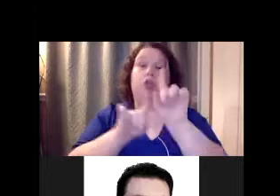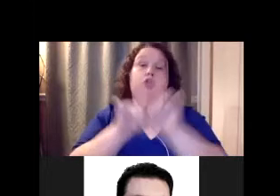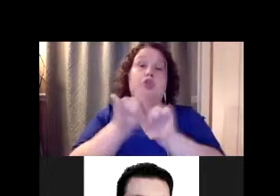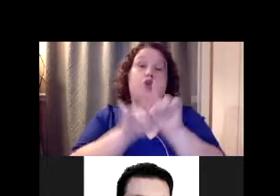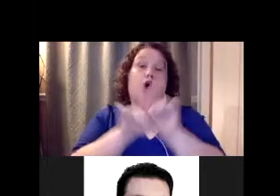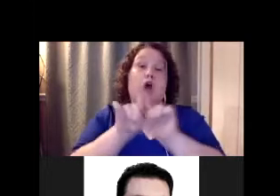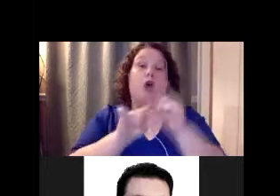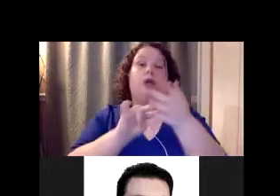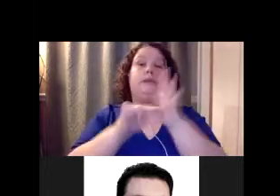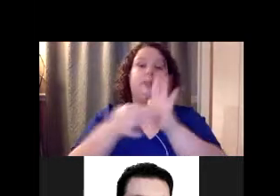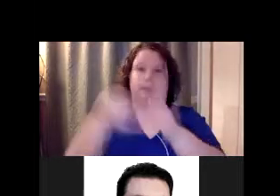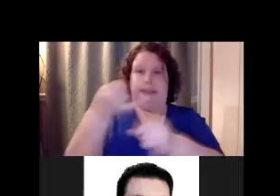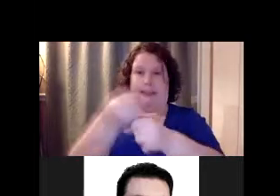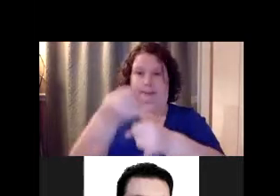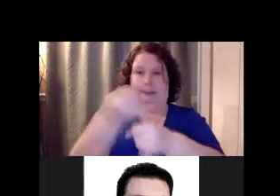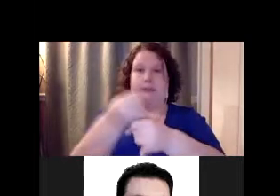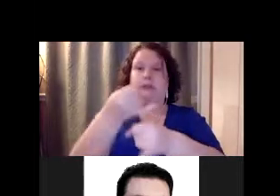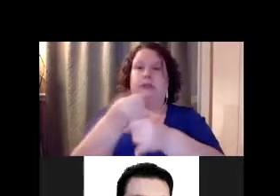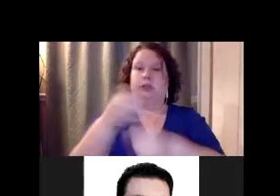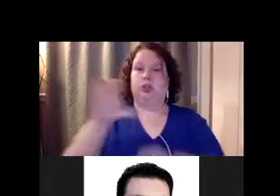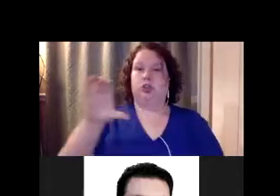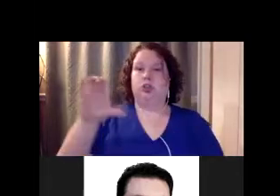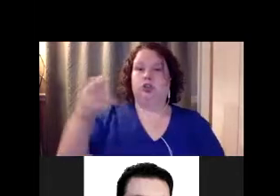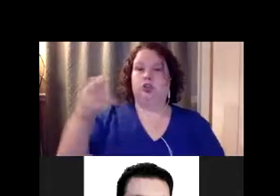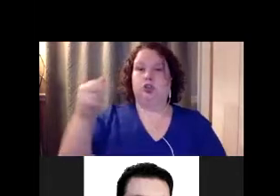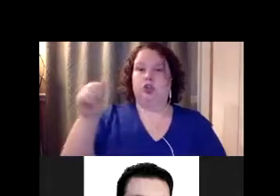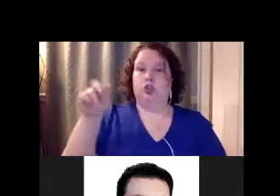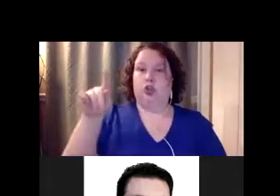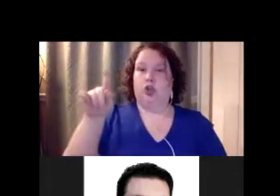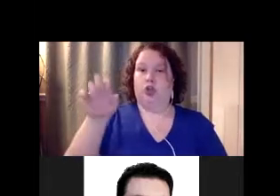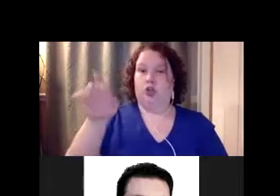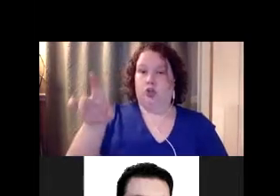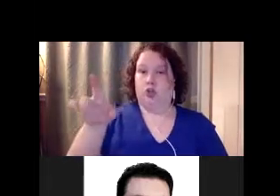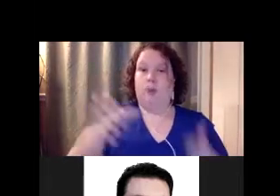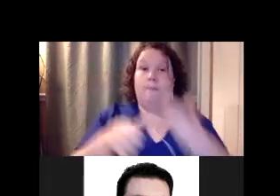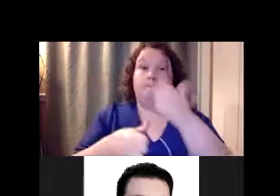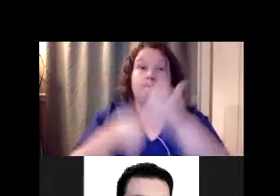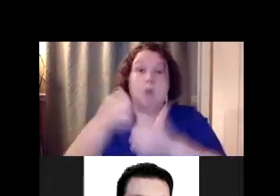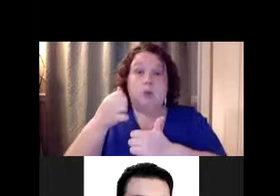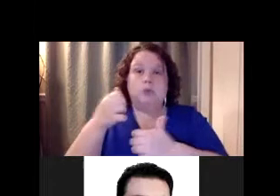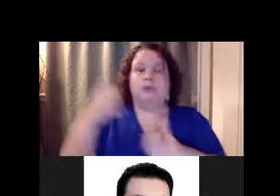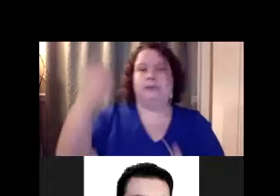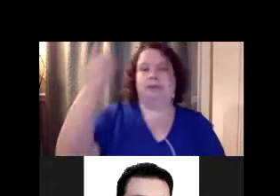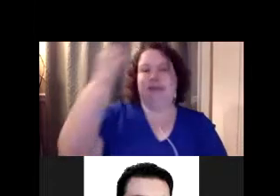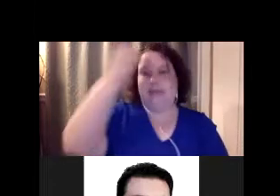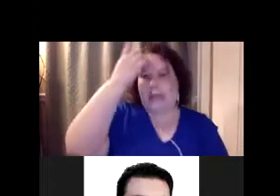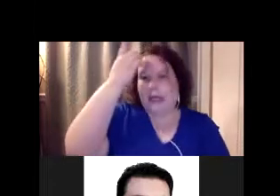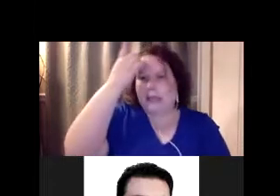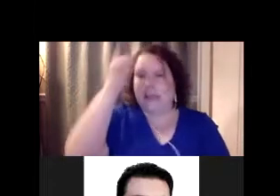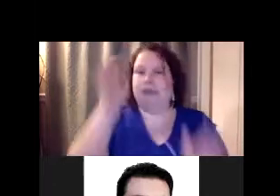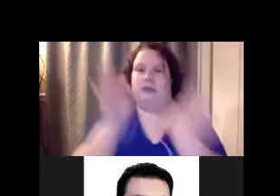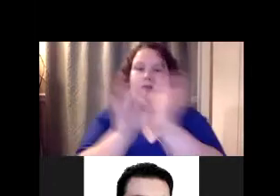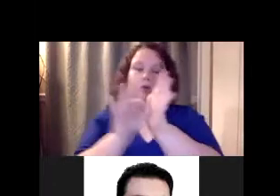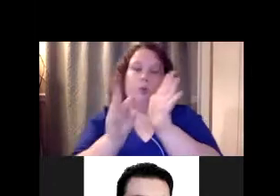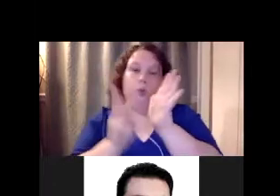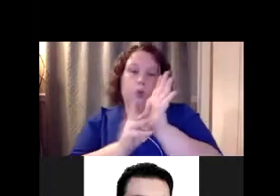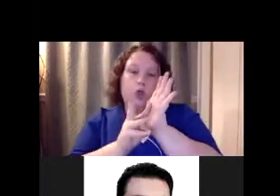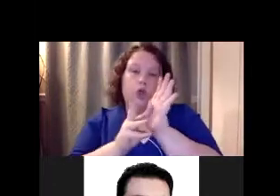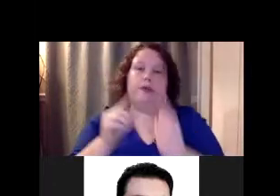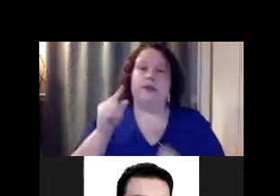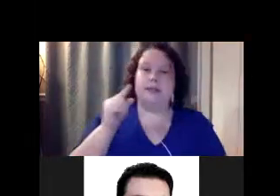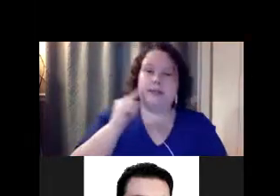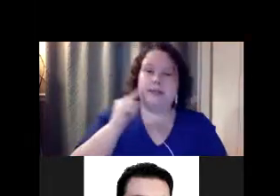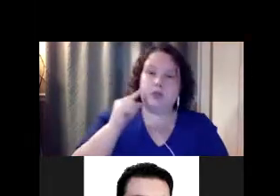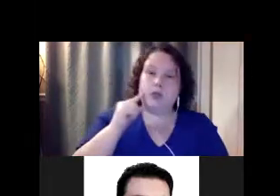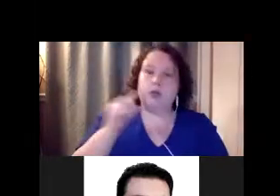they are concentrated in the major metropolitan areas: Dallas, Fort Worth, Austin, San Antonio,